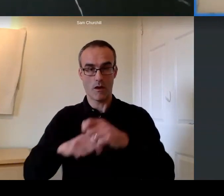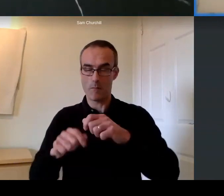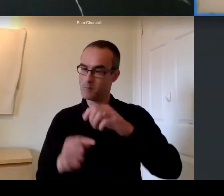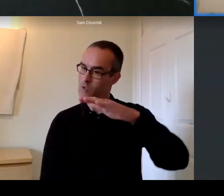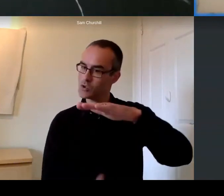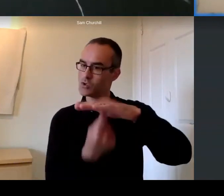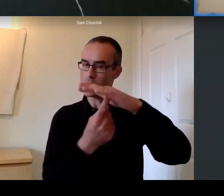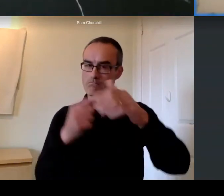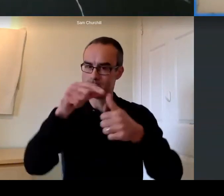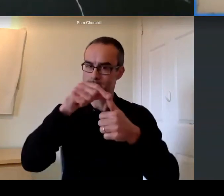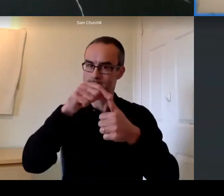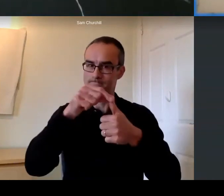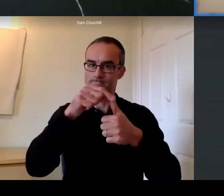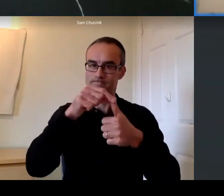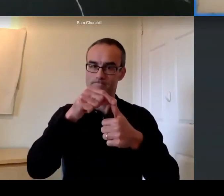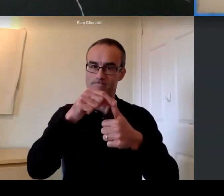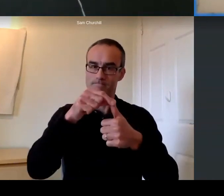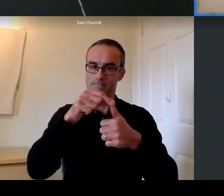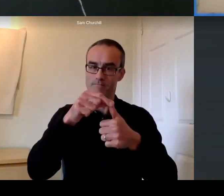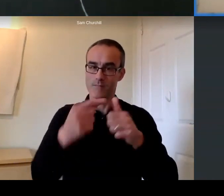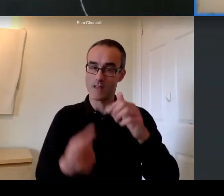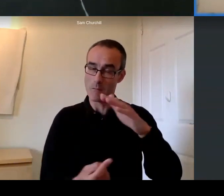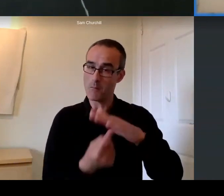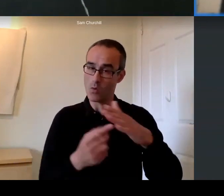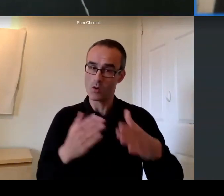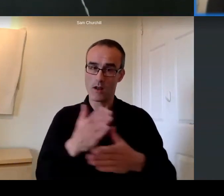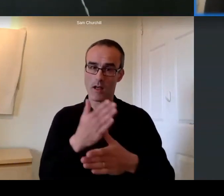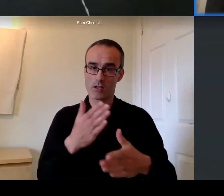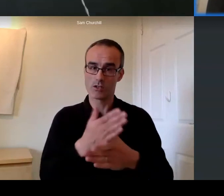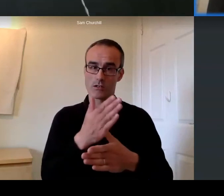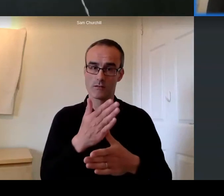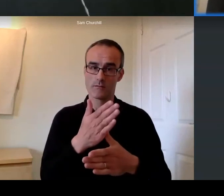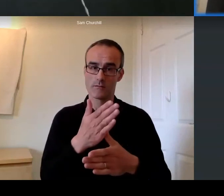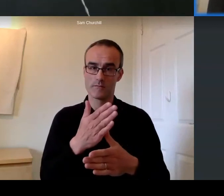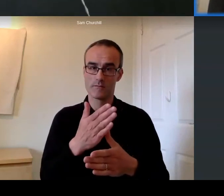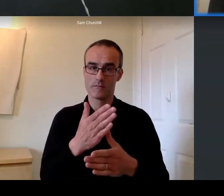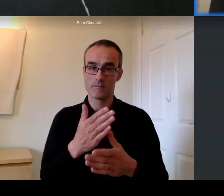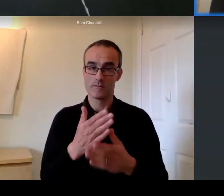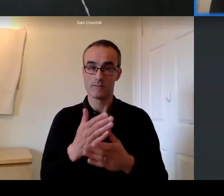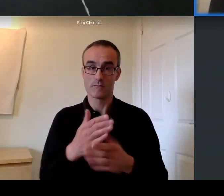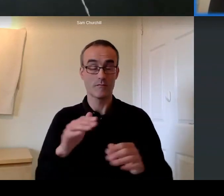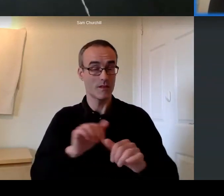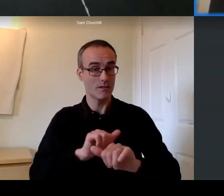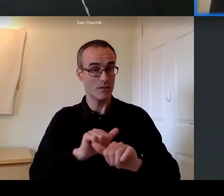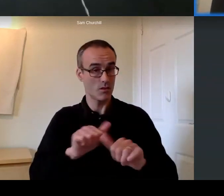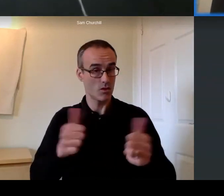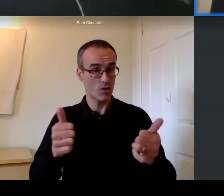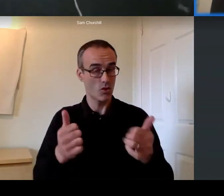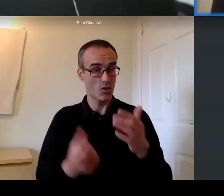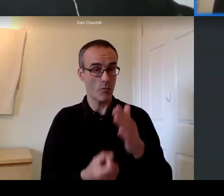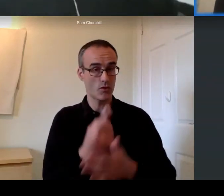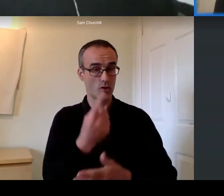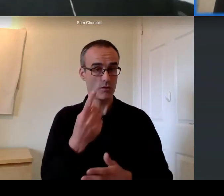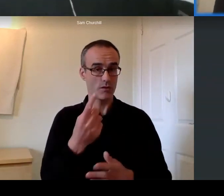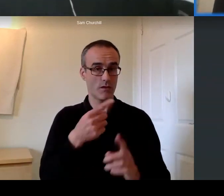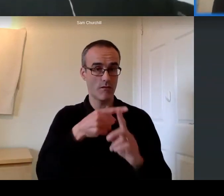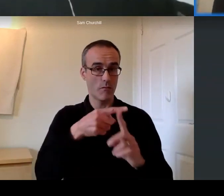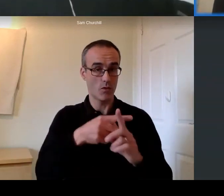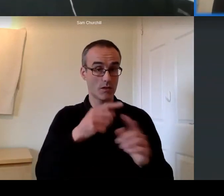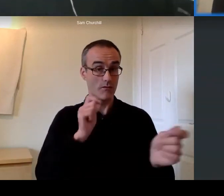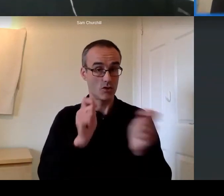And as quite rightly was identified, it is a great opportunity for positive change. But for us, it's all about keeping that